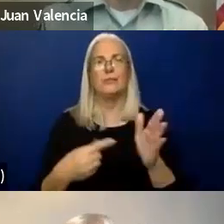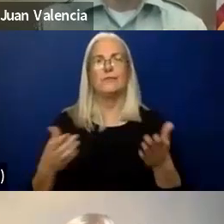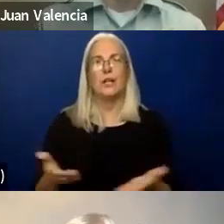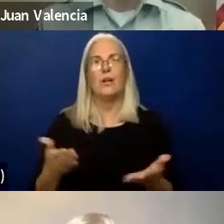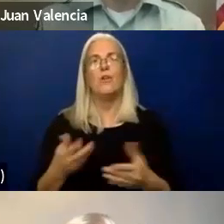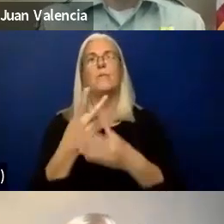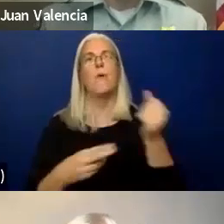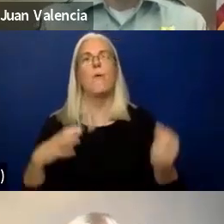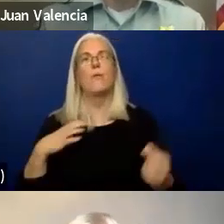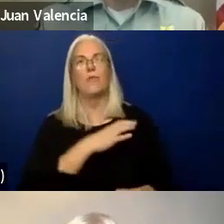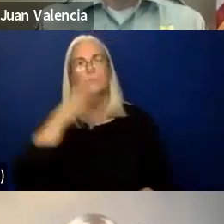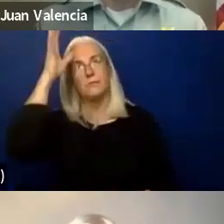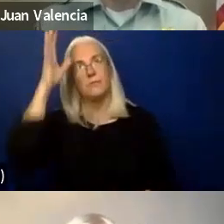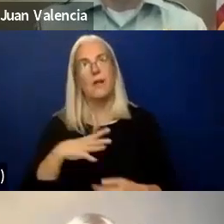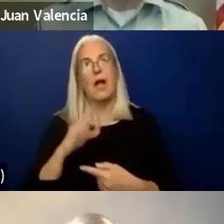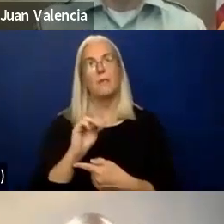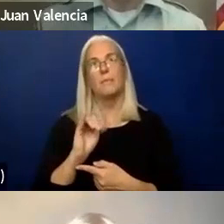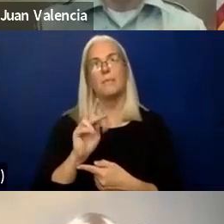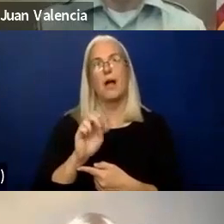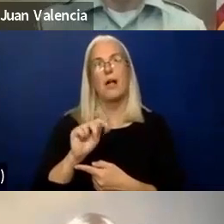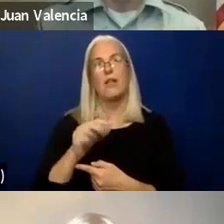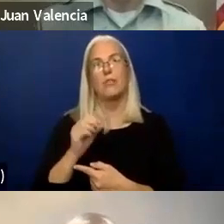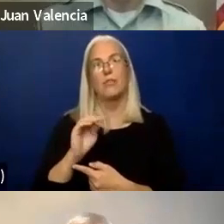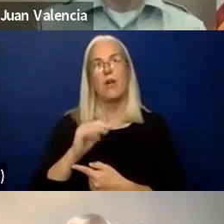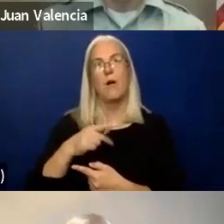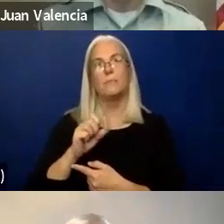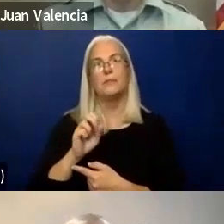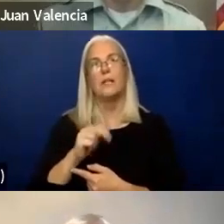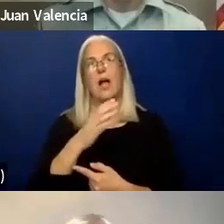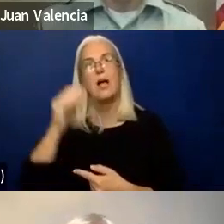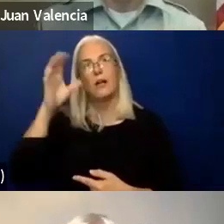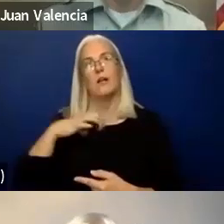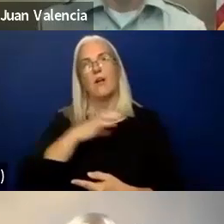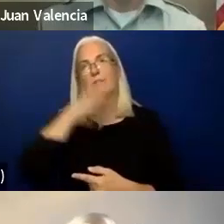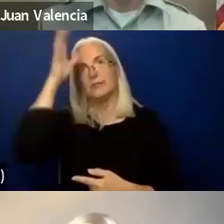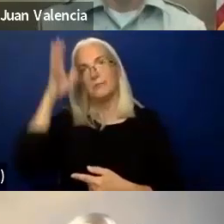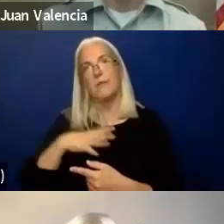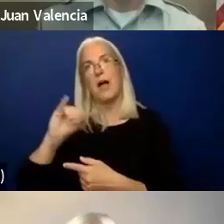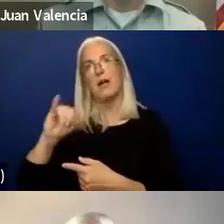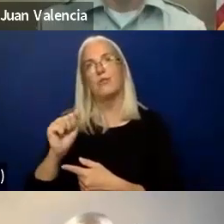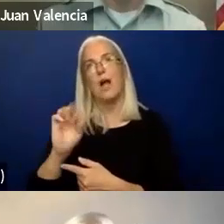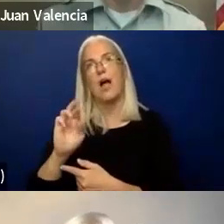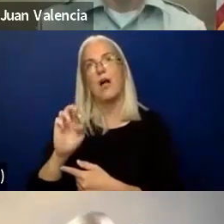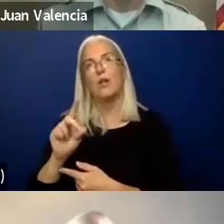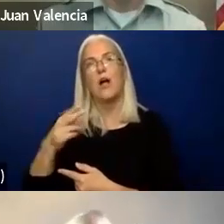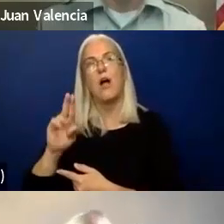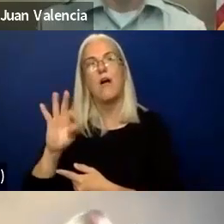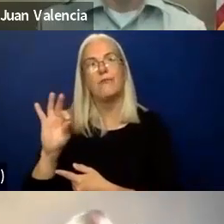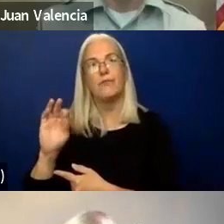Thompson and Congressman Jared Huffman. Thank you for joining us. Why don't we start with Congressman